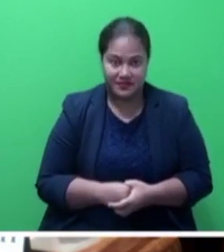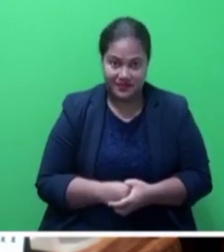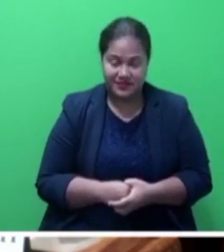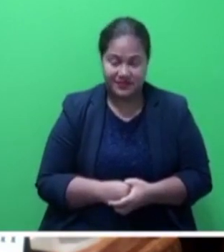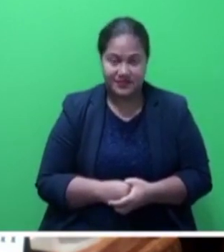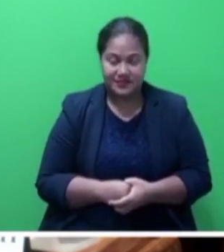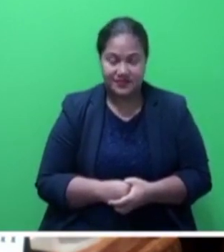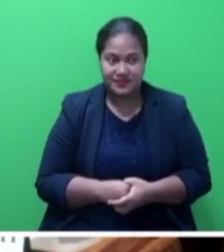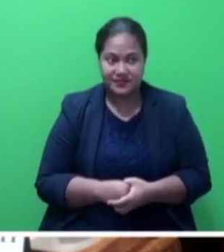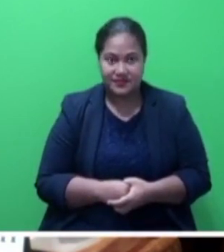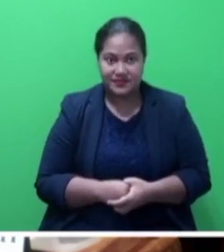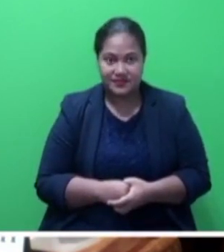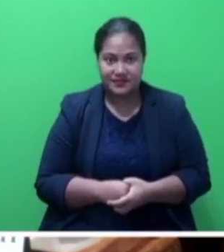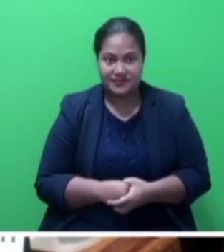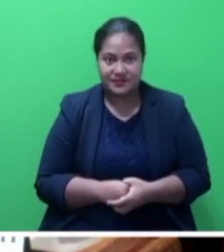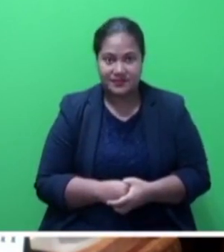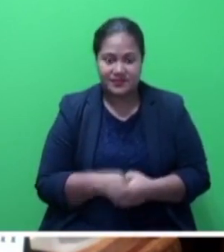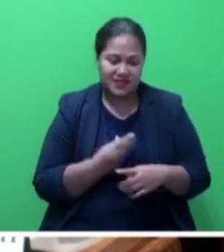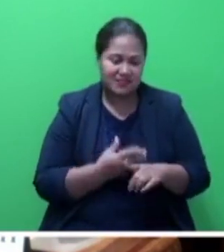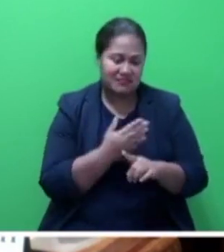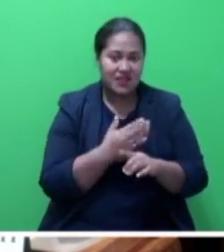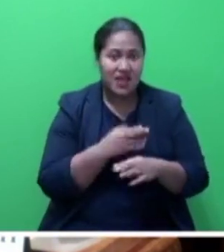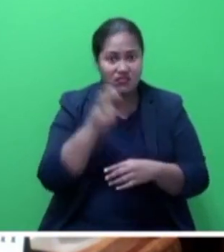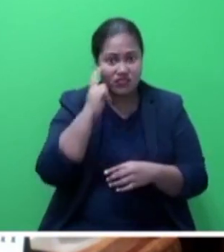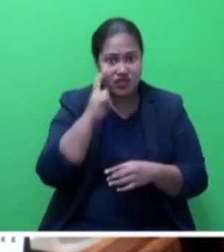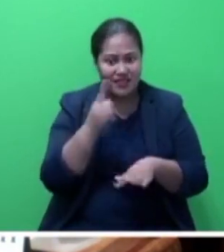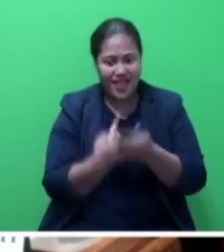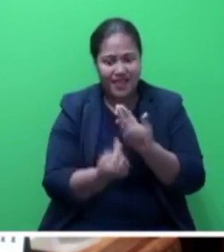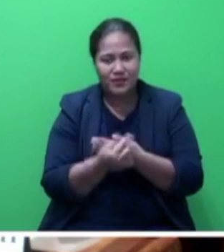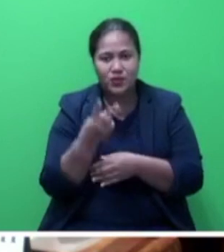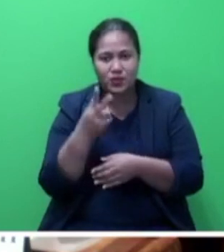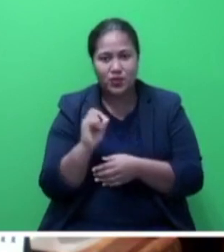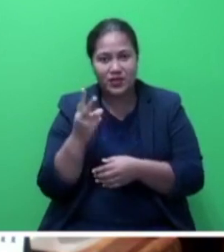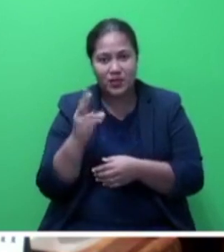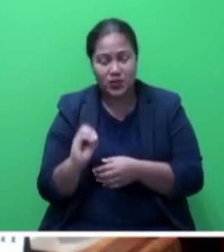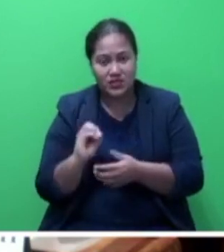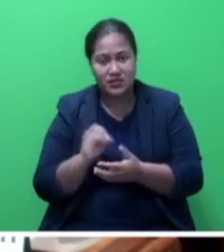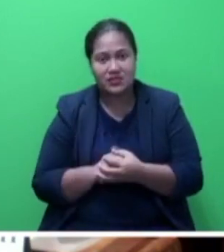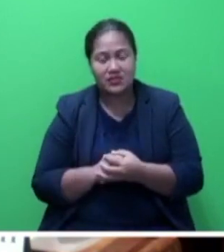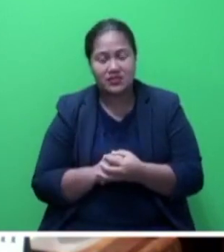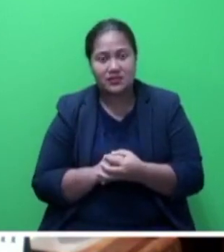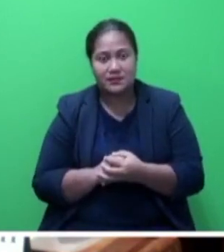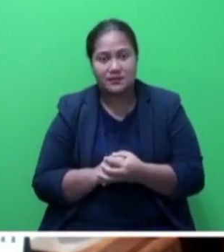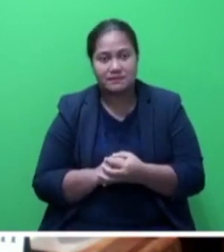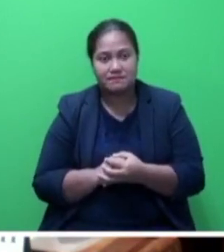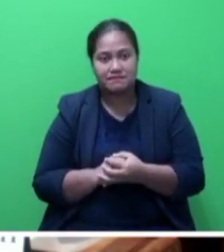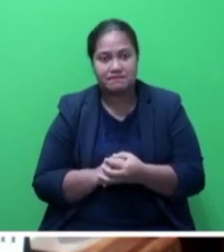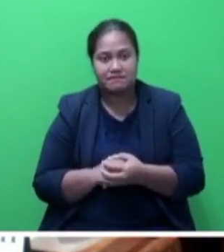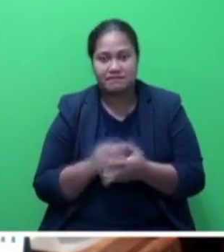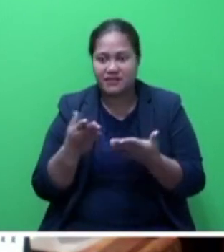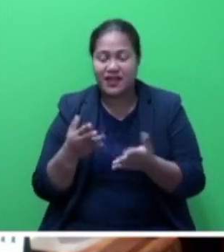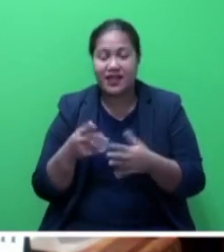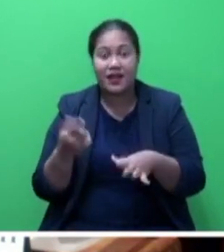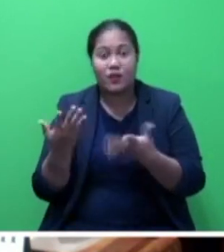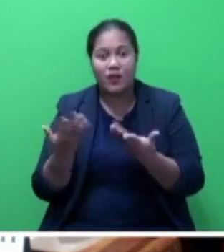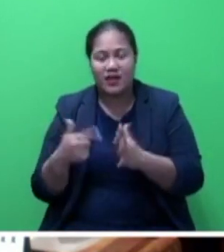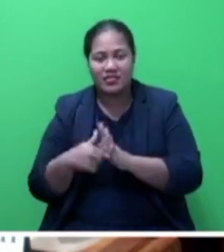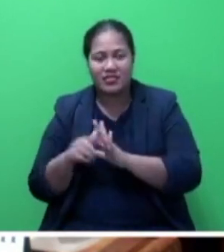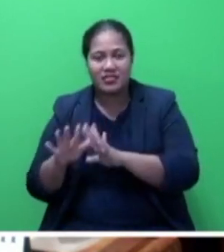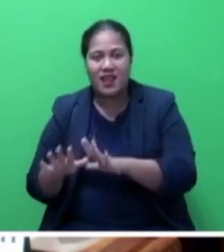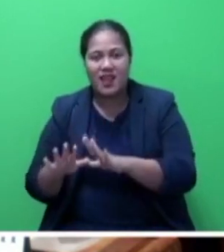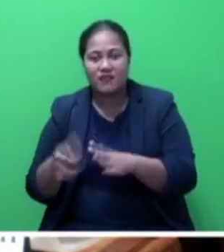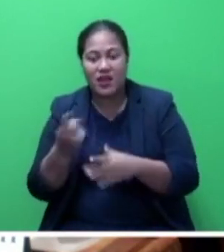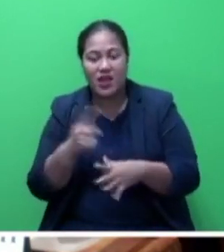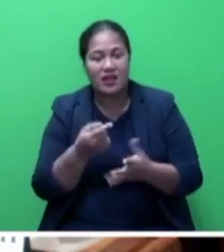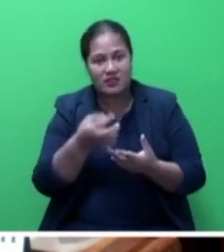recently, with the trainings that were conducted in 2020, particularly in the province of Televu and in